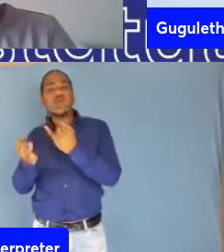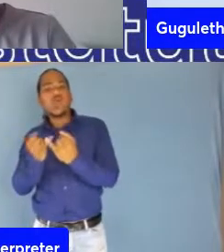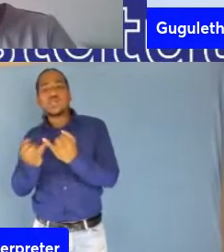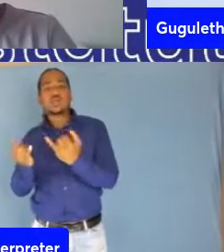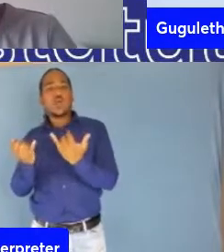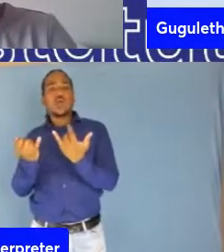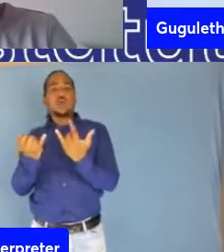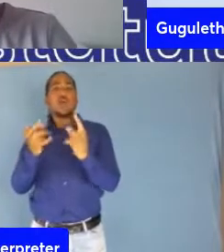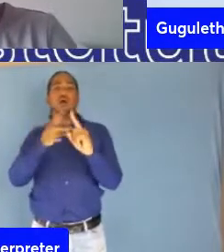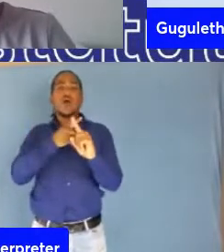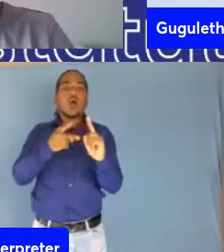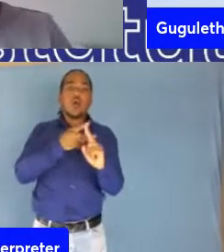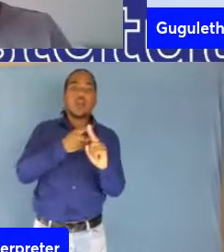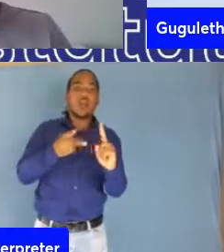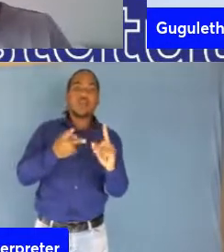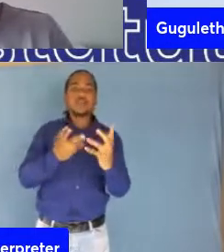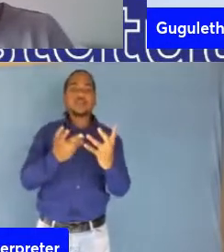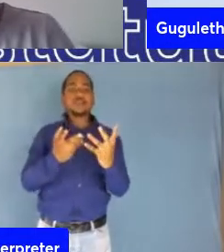or,